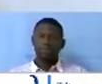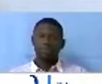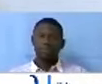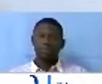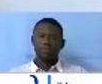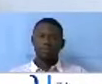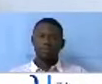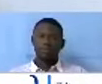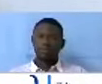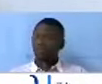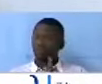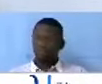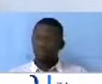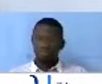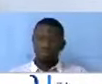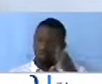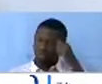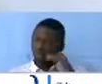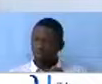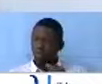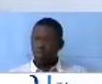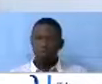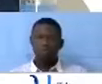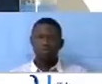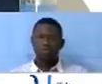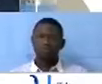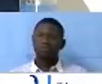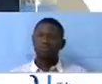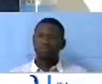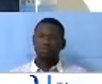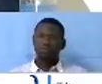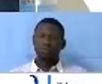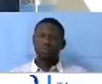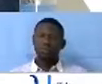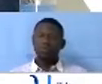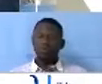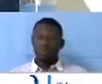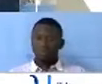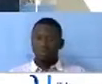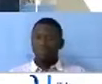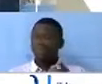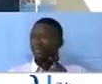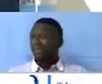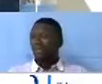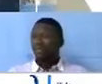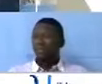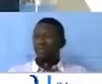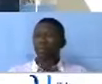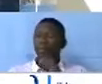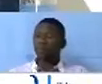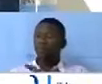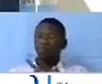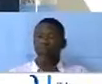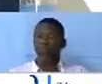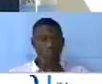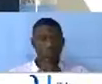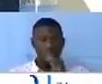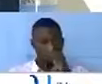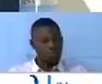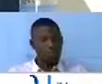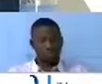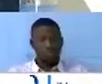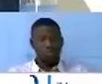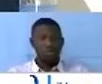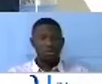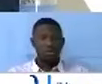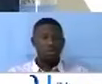Honestly, I can't. You see, at this stage, He did not say he was being tortured when he wrote,